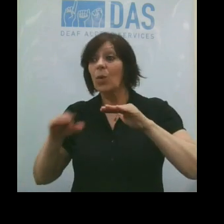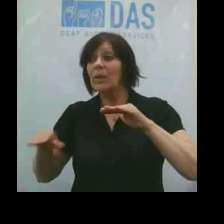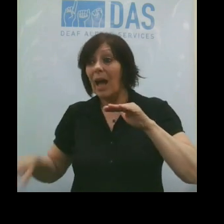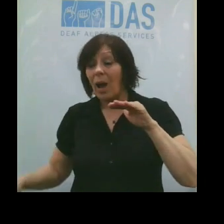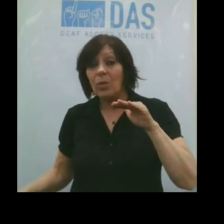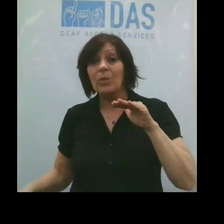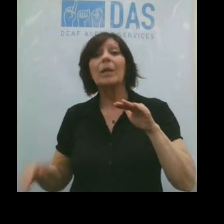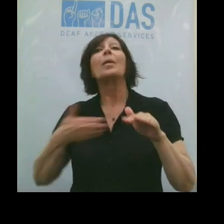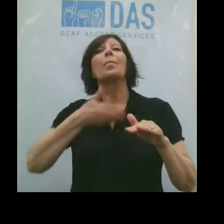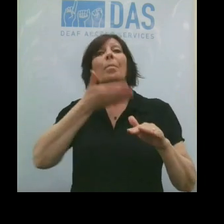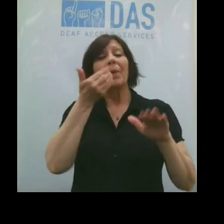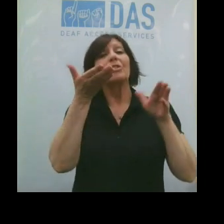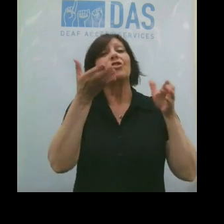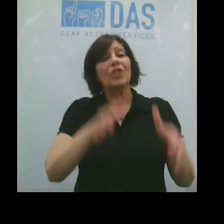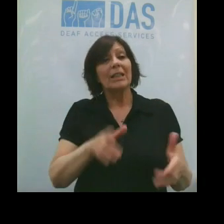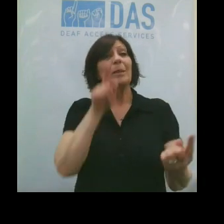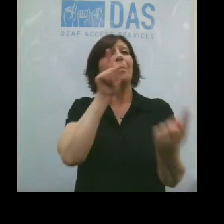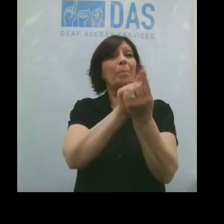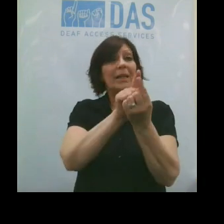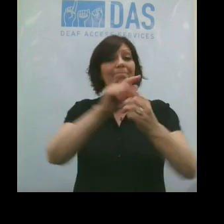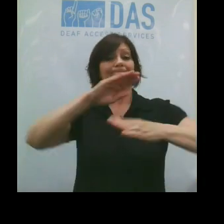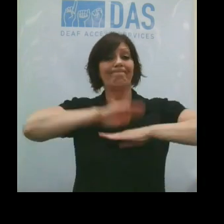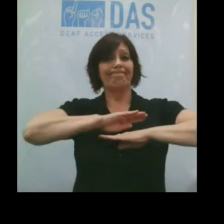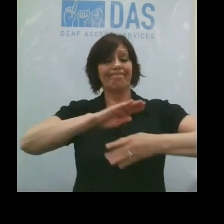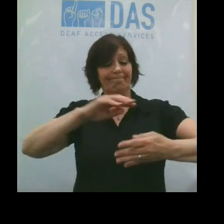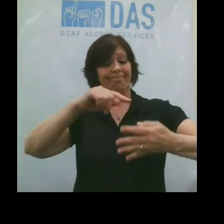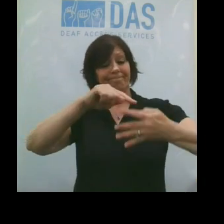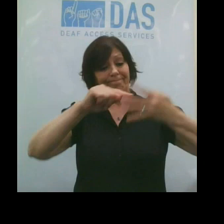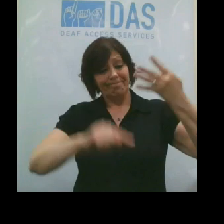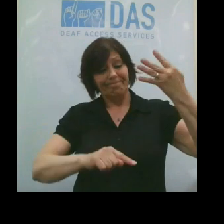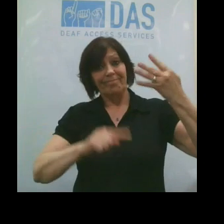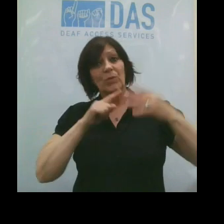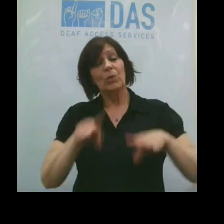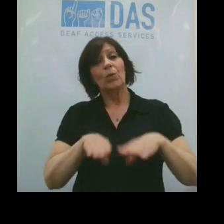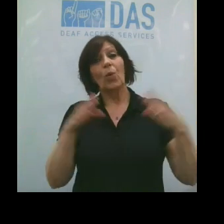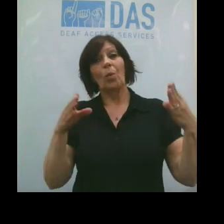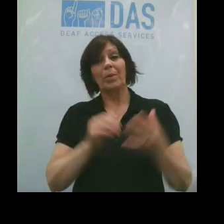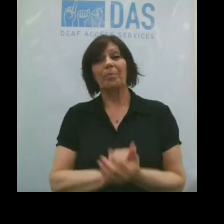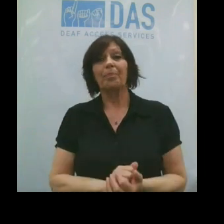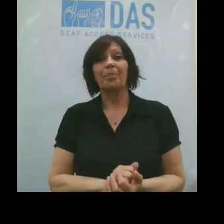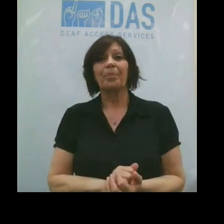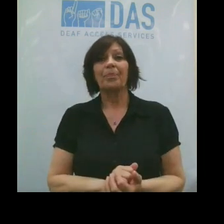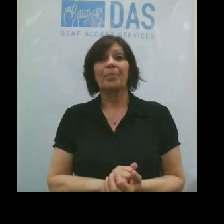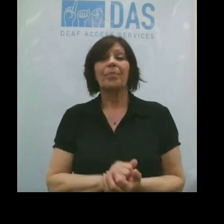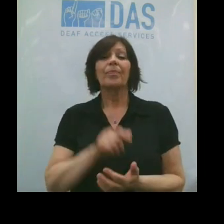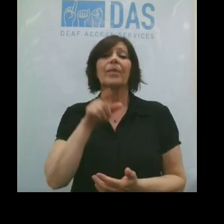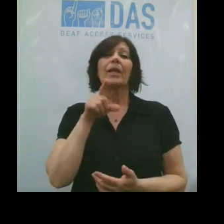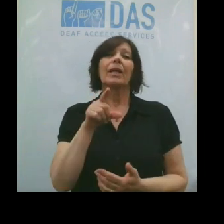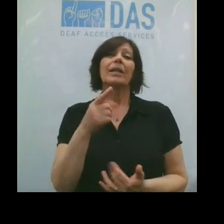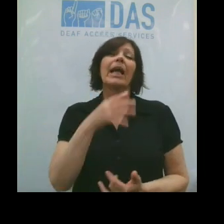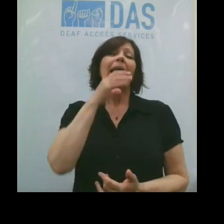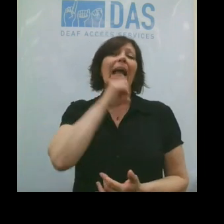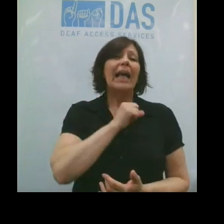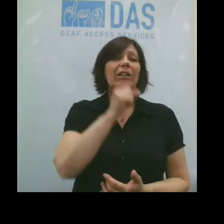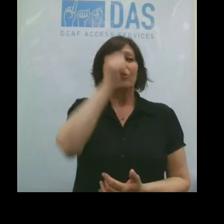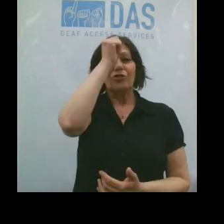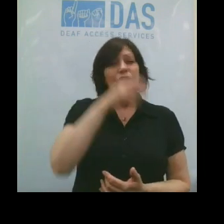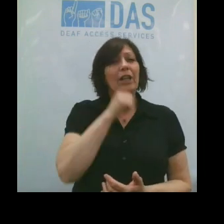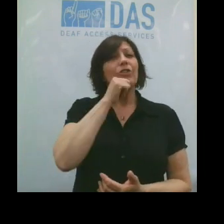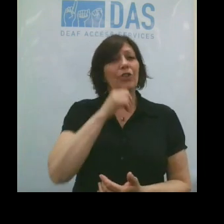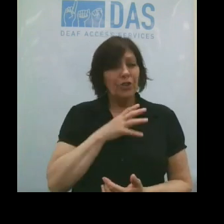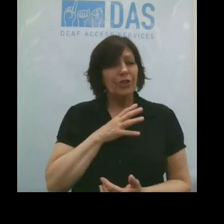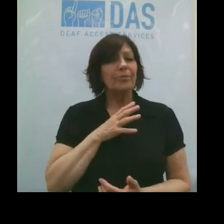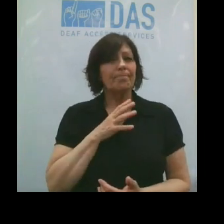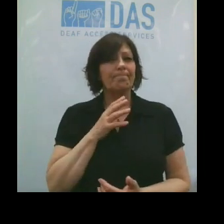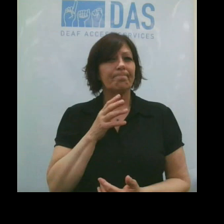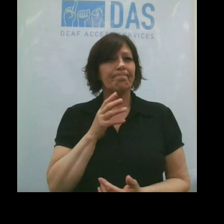we'll have a much better chance of meeting the metrics to reopen. Just some of the information regarding age and gender in Erie County by all